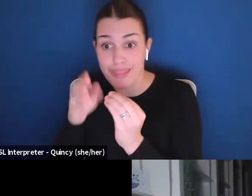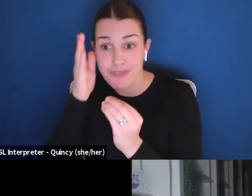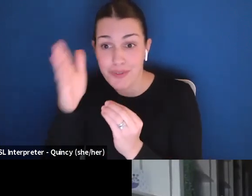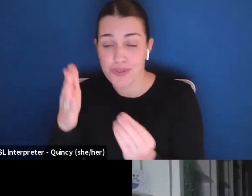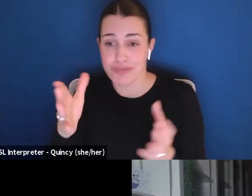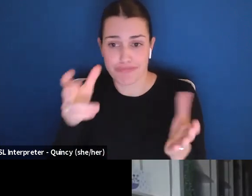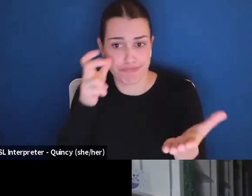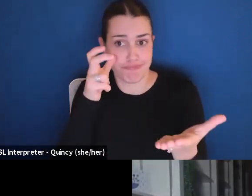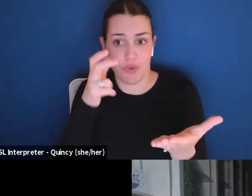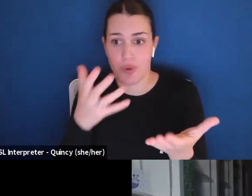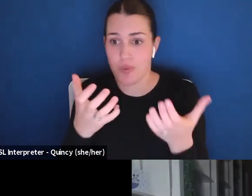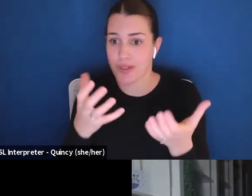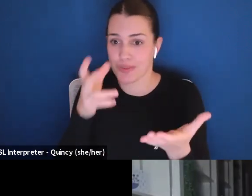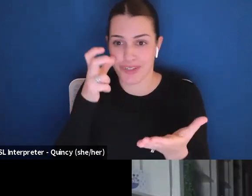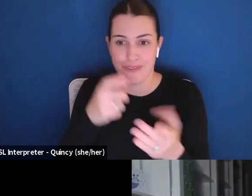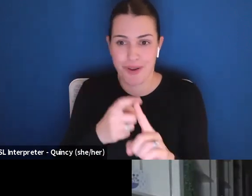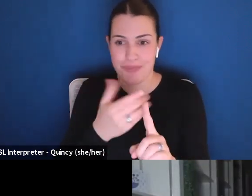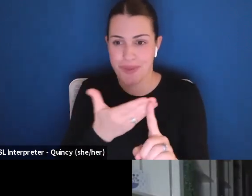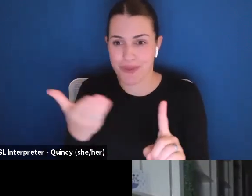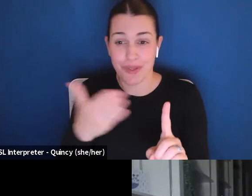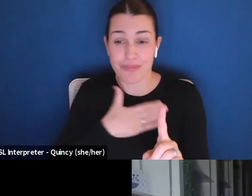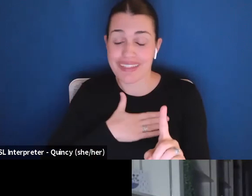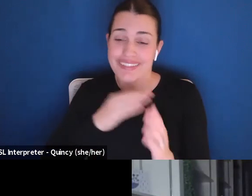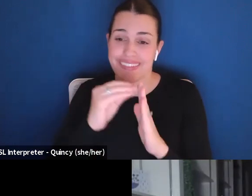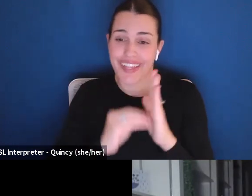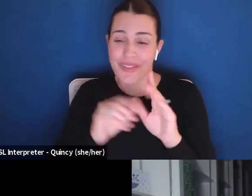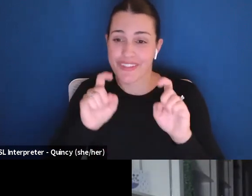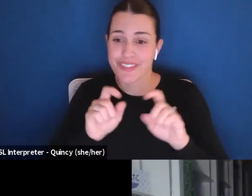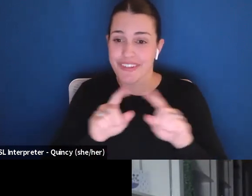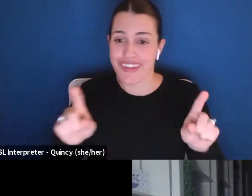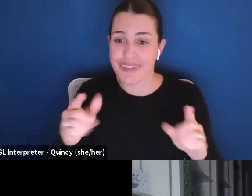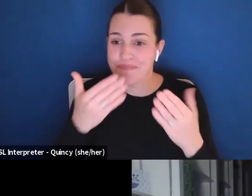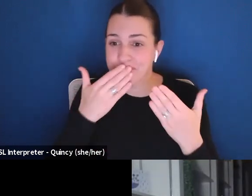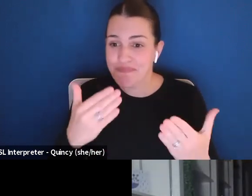So please fill out that survey.